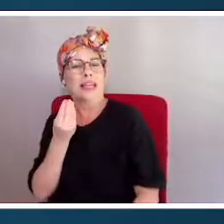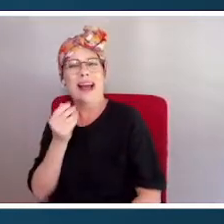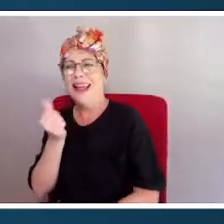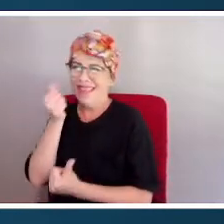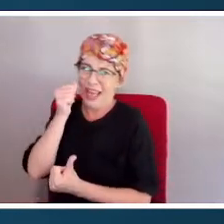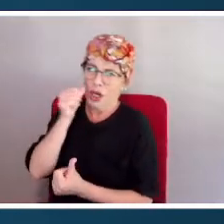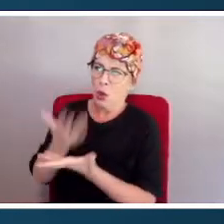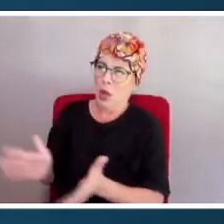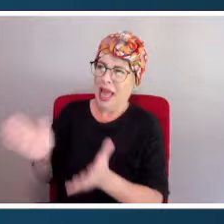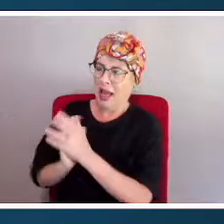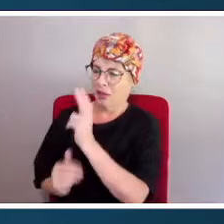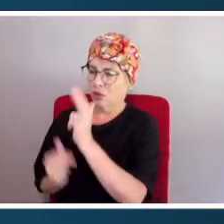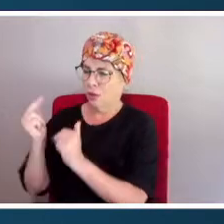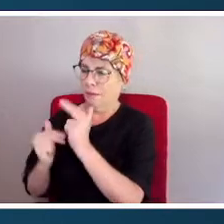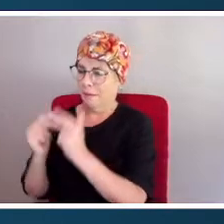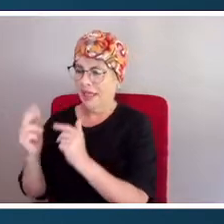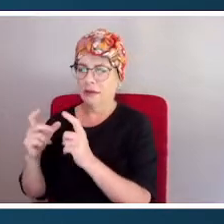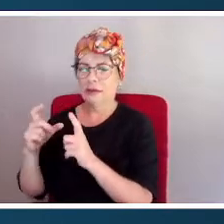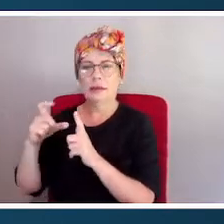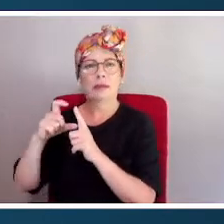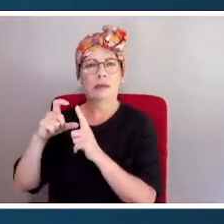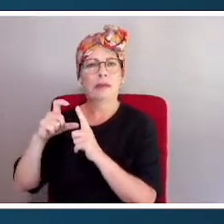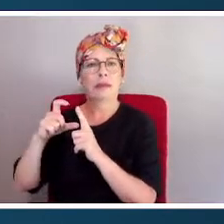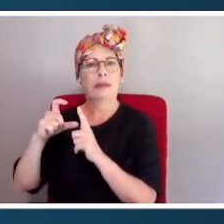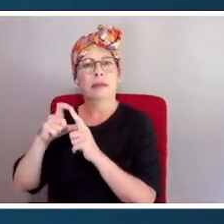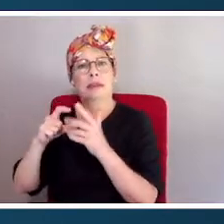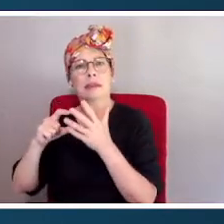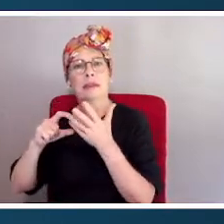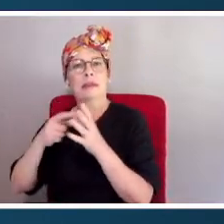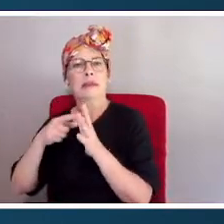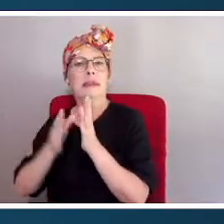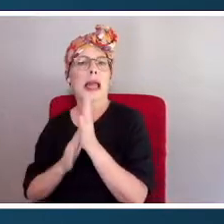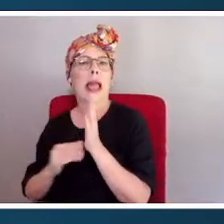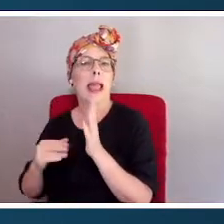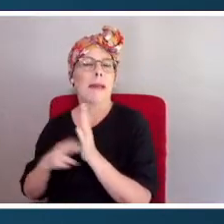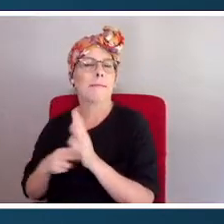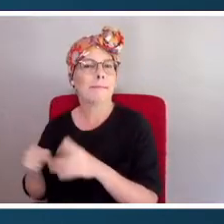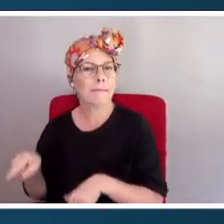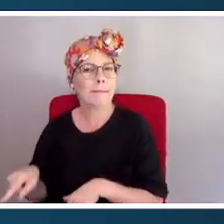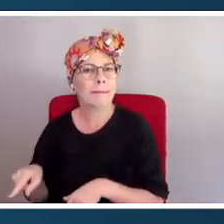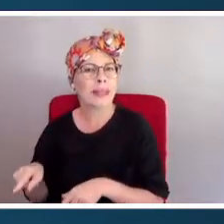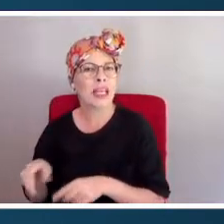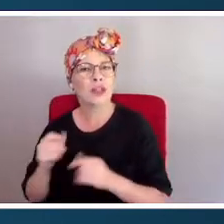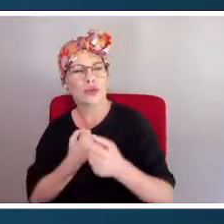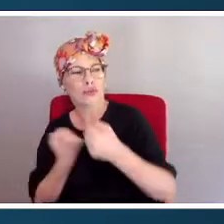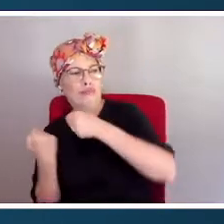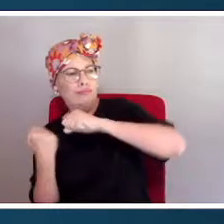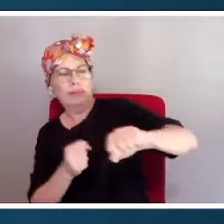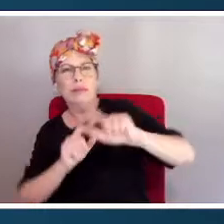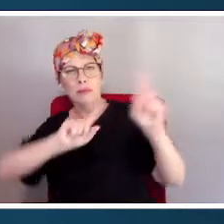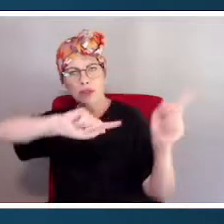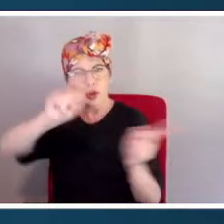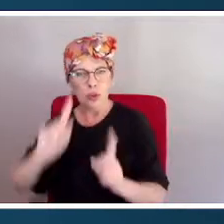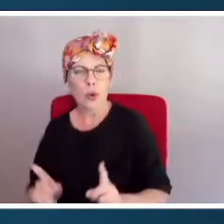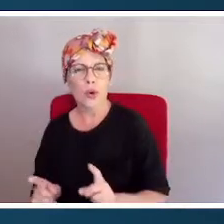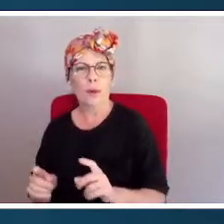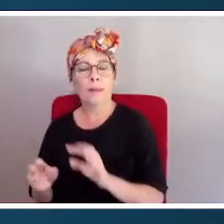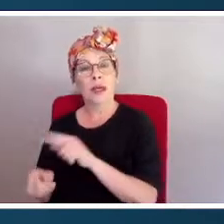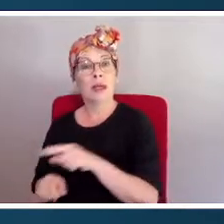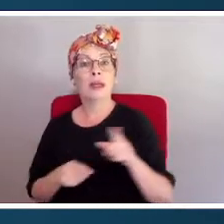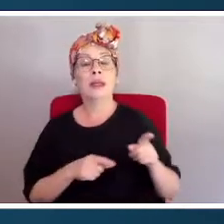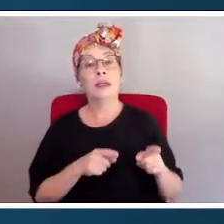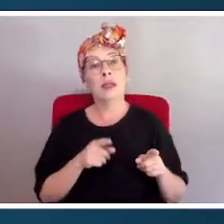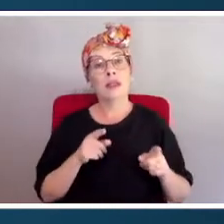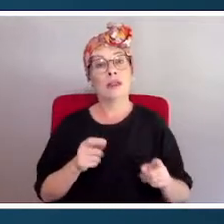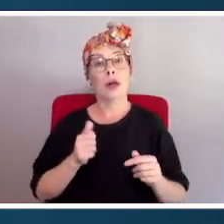so that seawater would be kept out during storm surges. And therefore, my